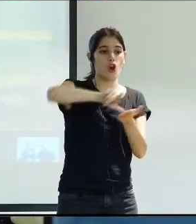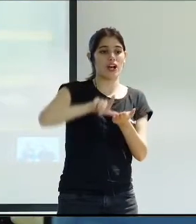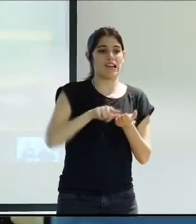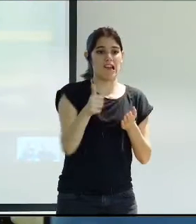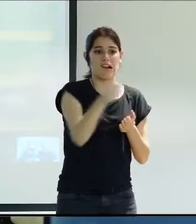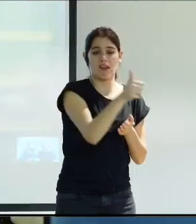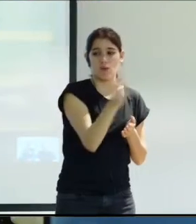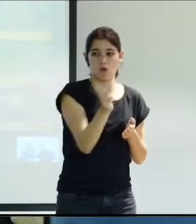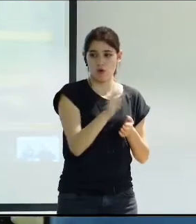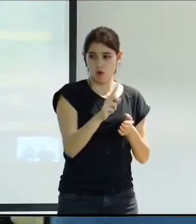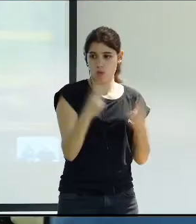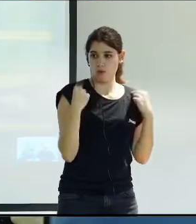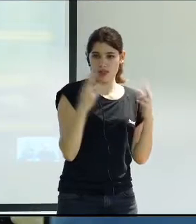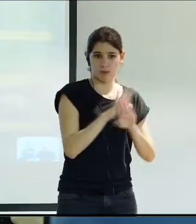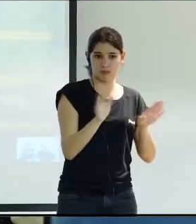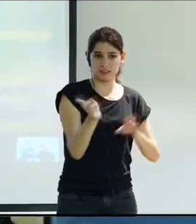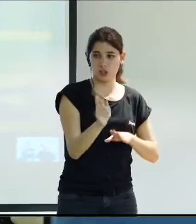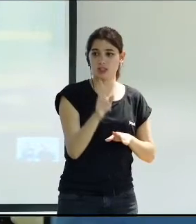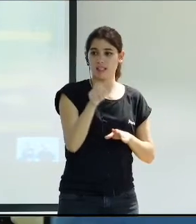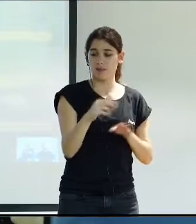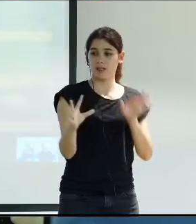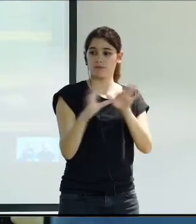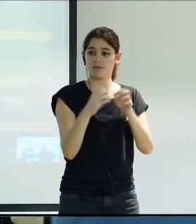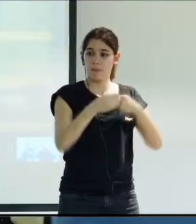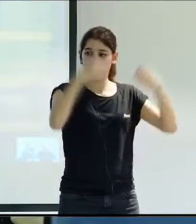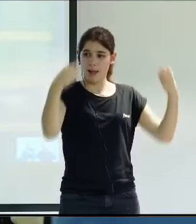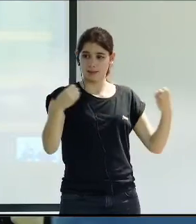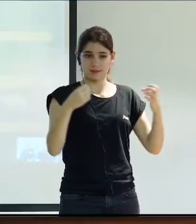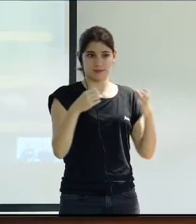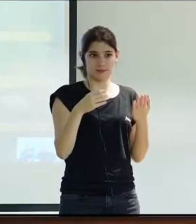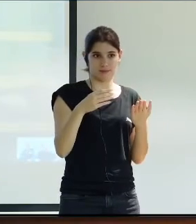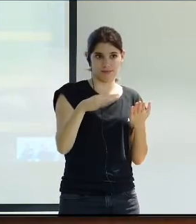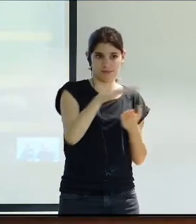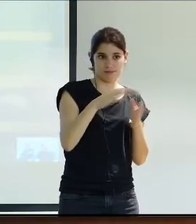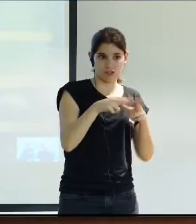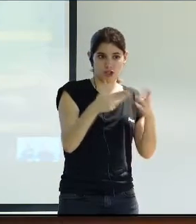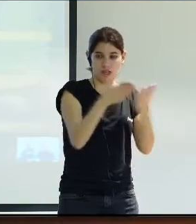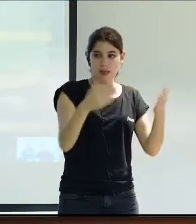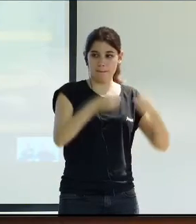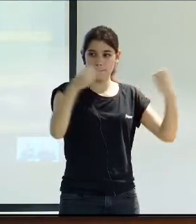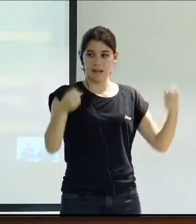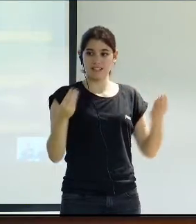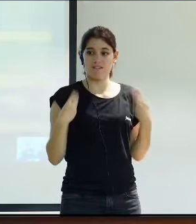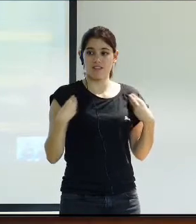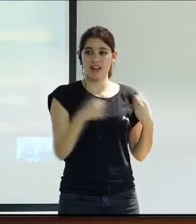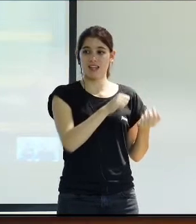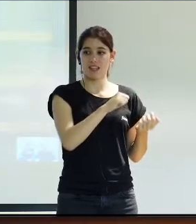being able to be living independently in the as well